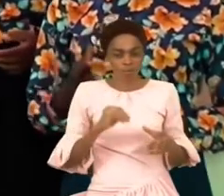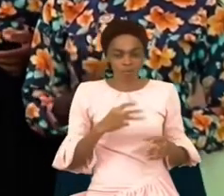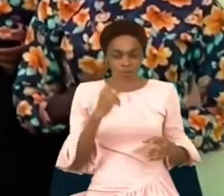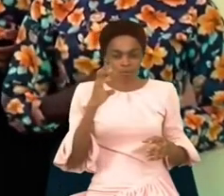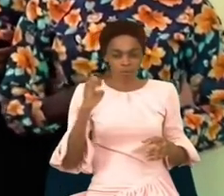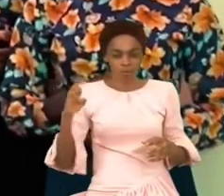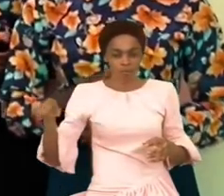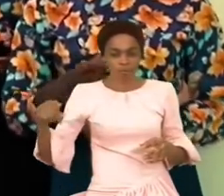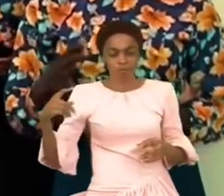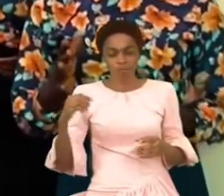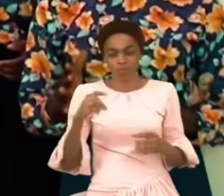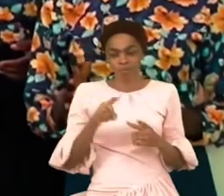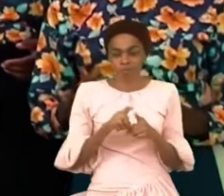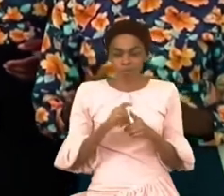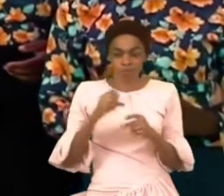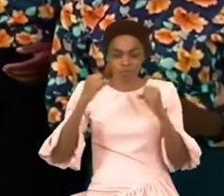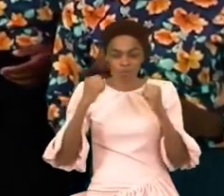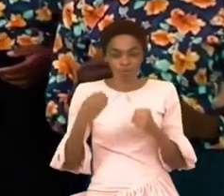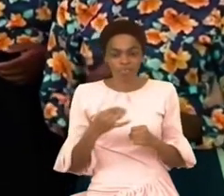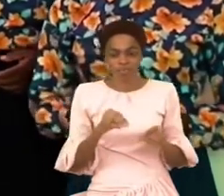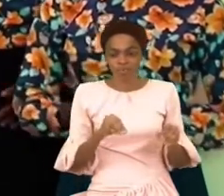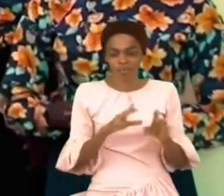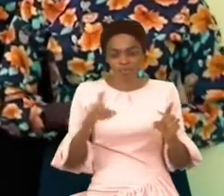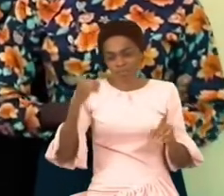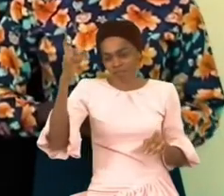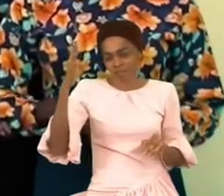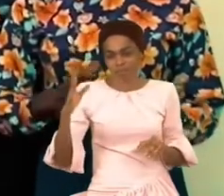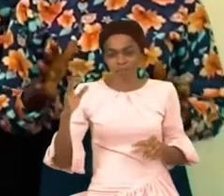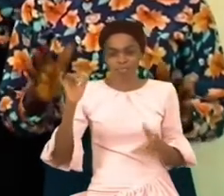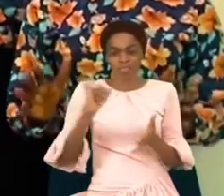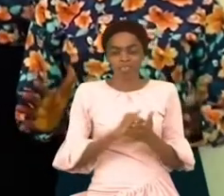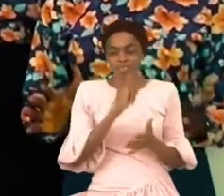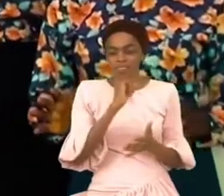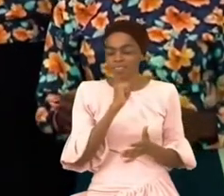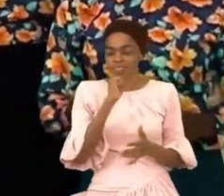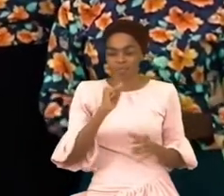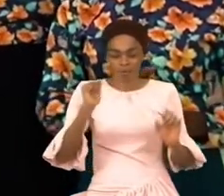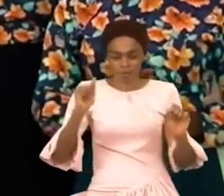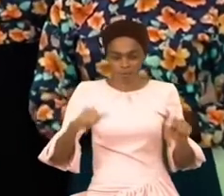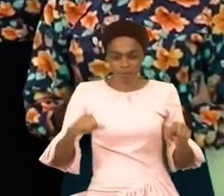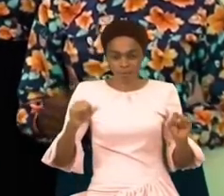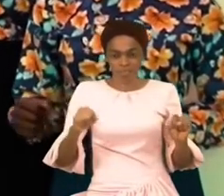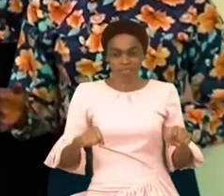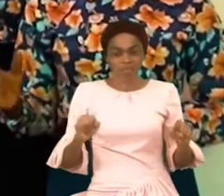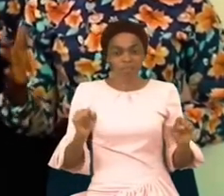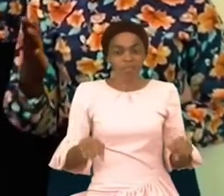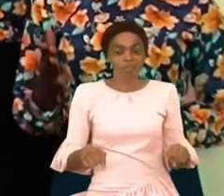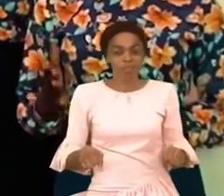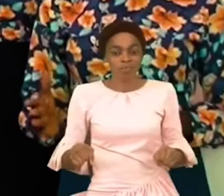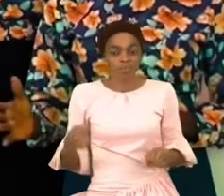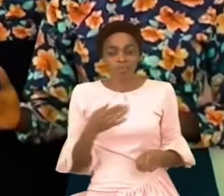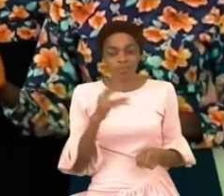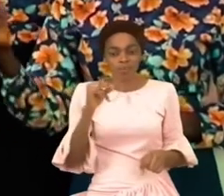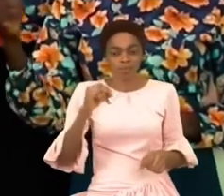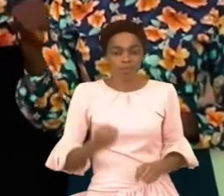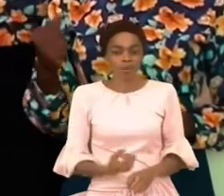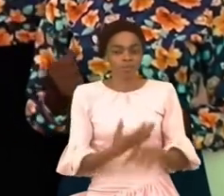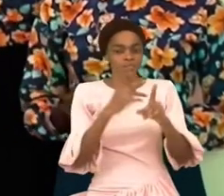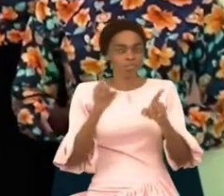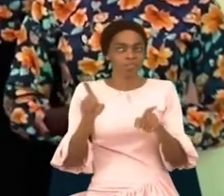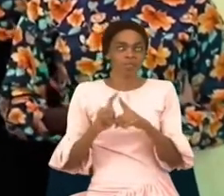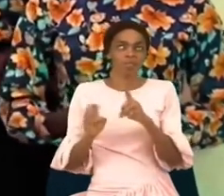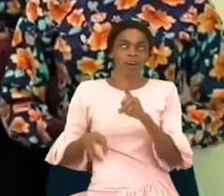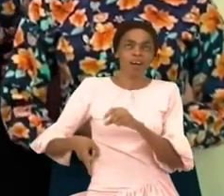God, that's impossible, there's no mountain too high, no valley too